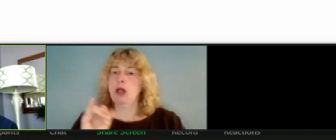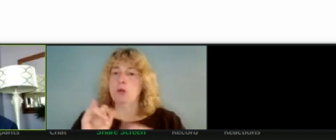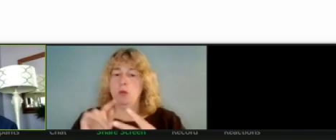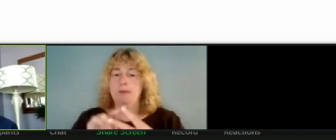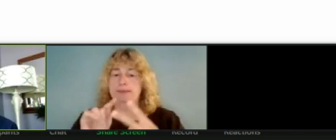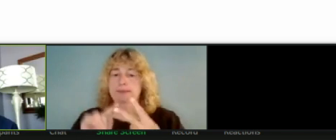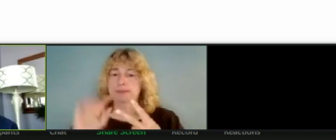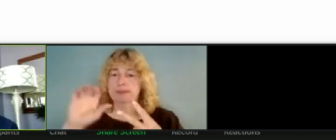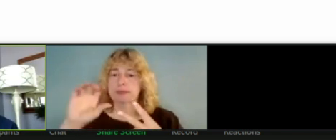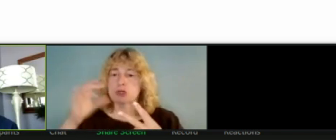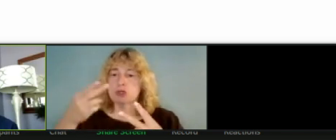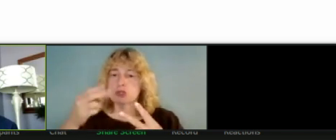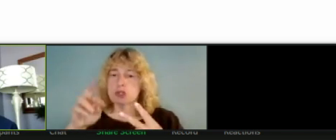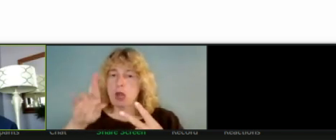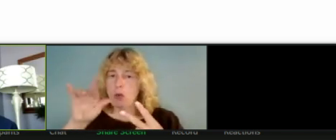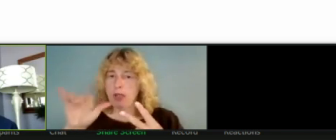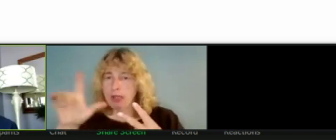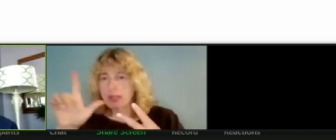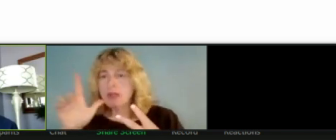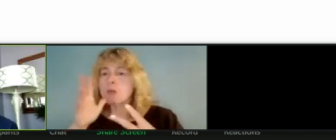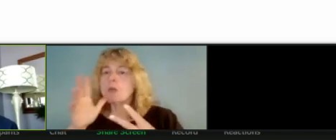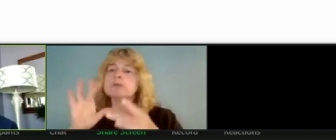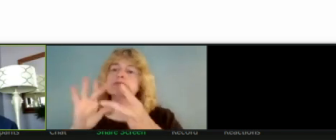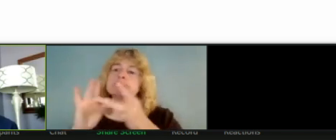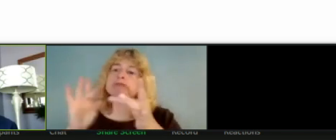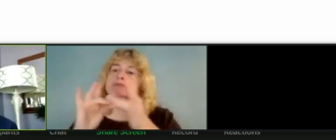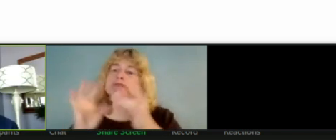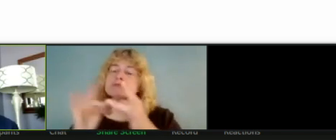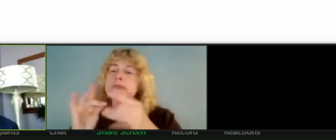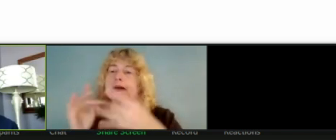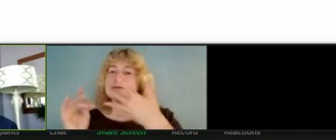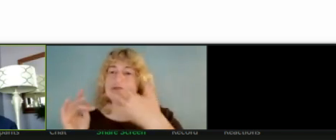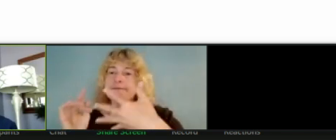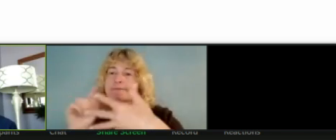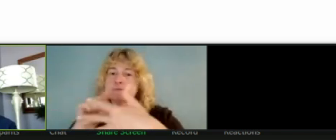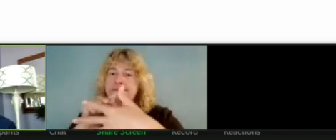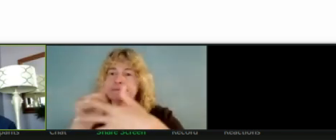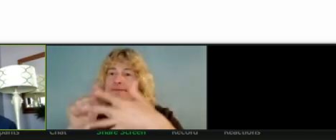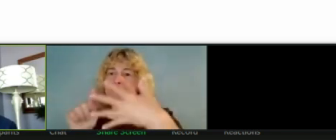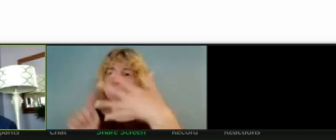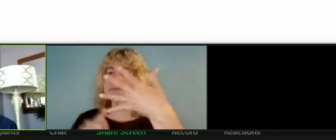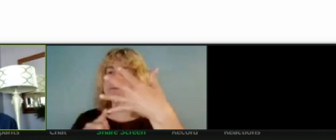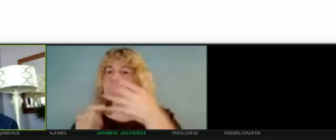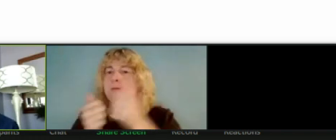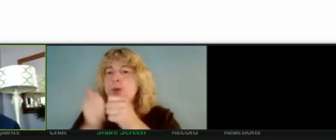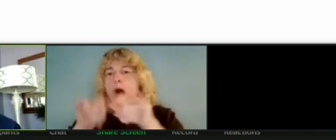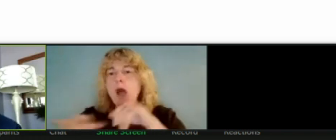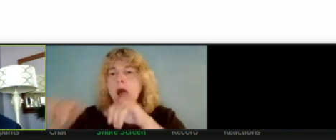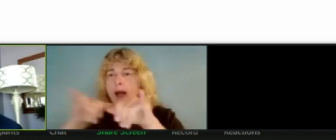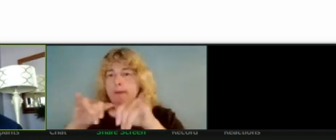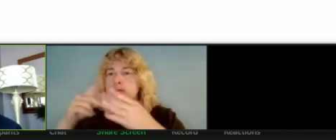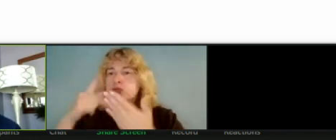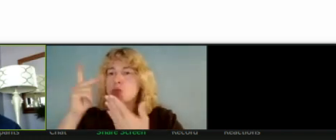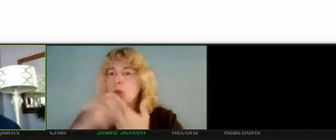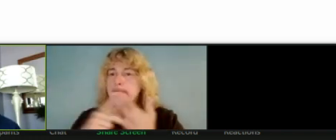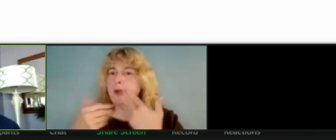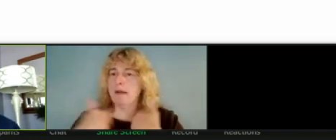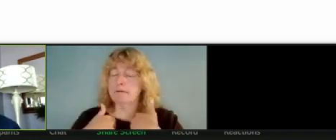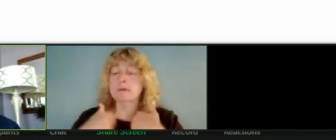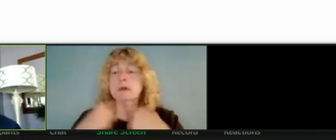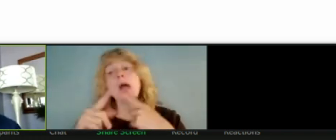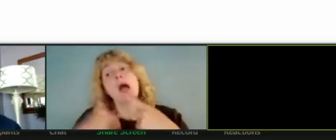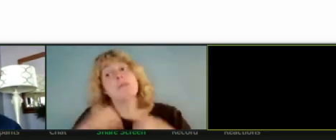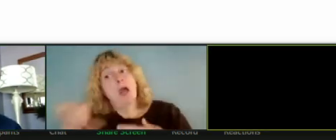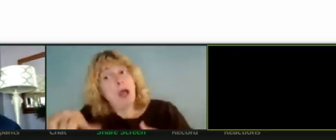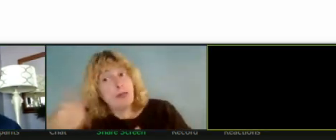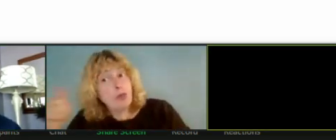the 5 most common energy assistance programs and payment plans that we have. Thank you so much.